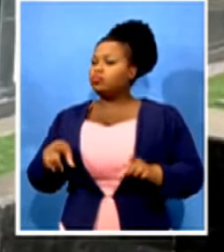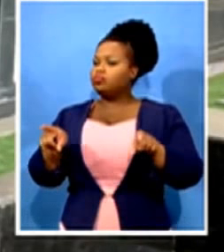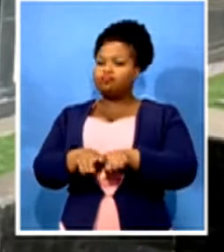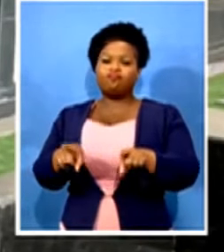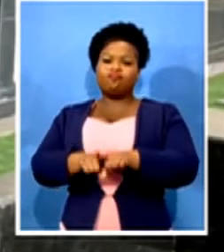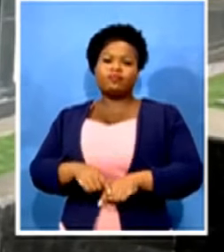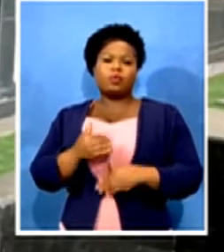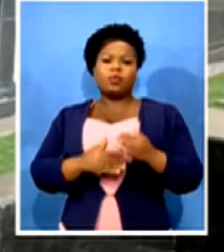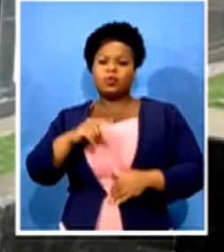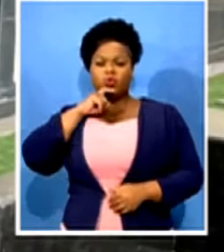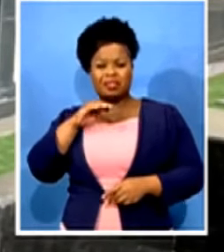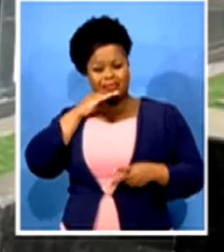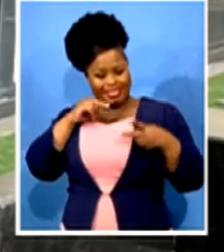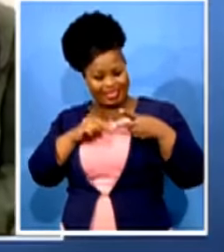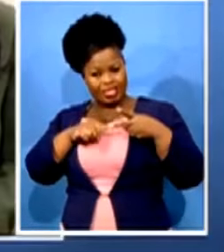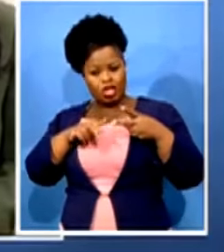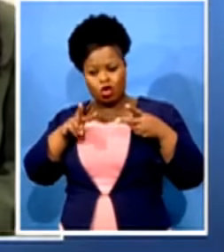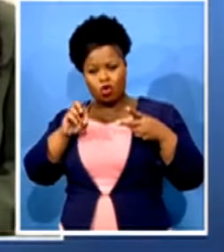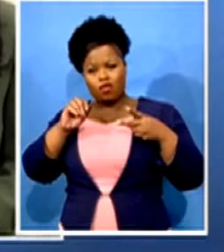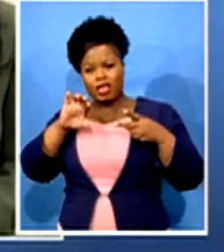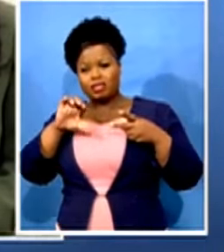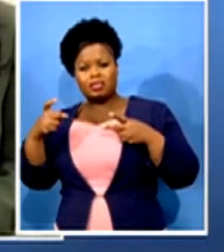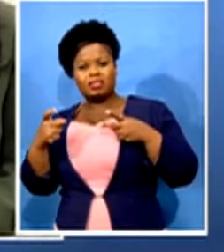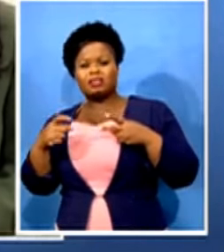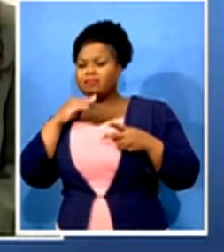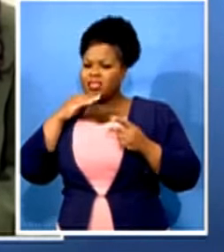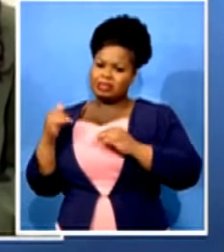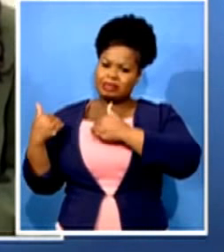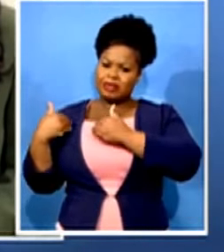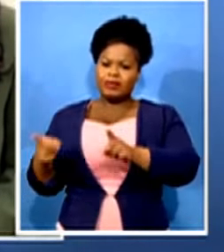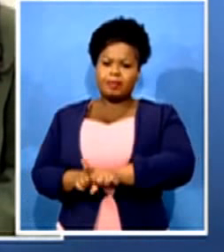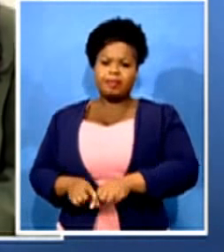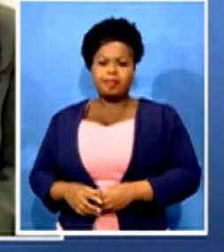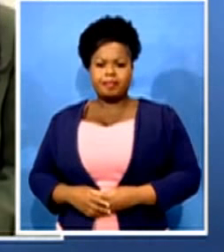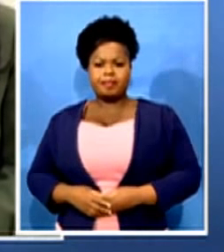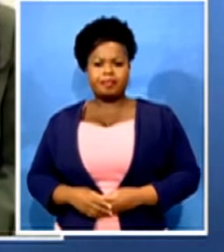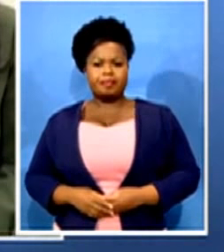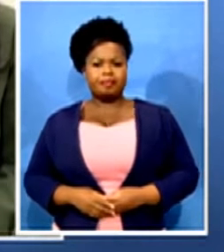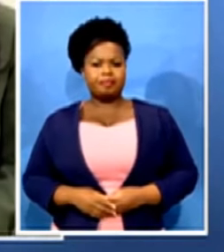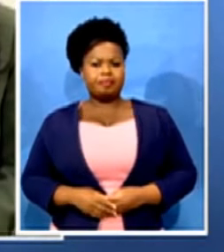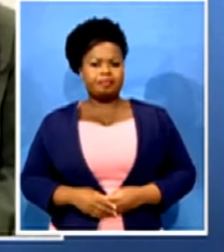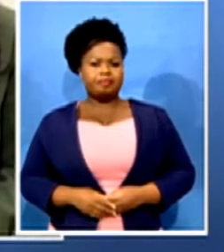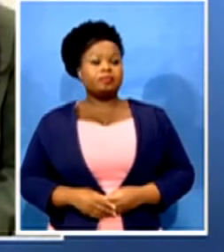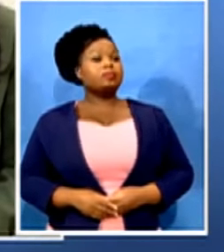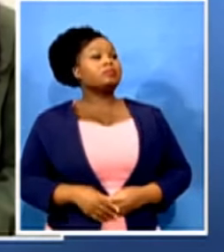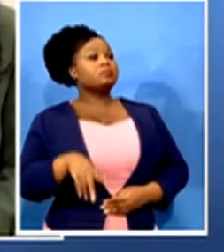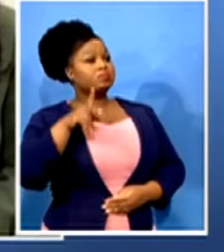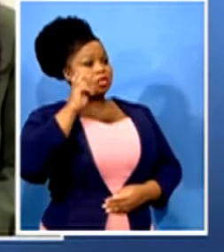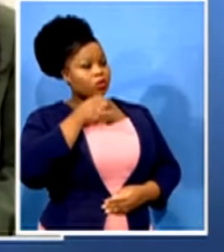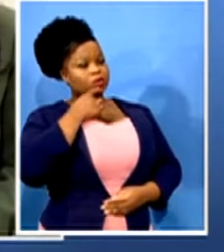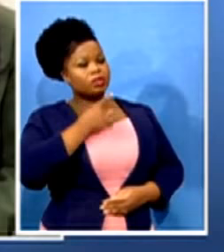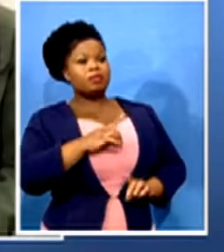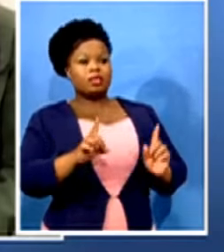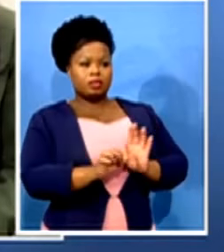have nothing to worry about. I hear what you're saying, but it's such an important conversation. The issue of, as you